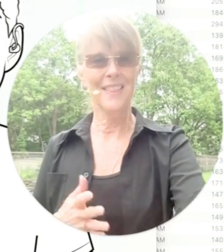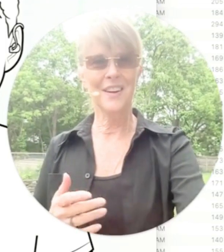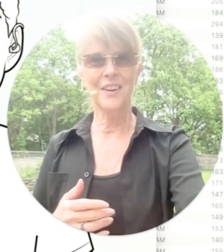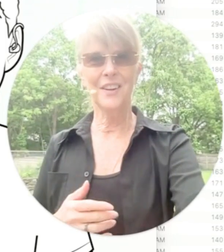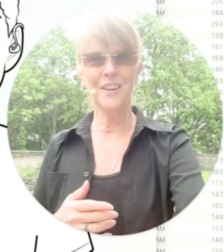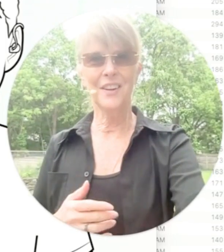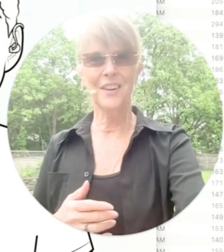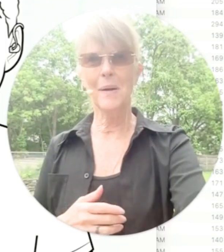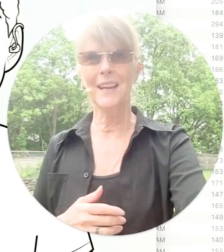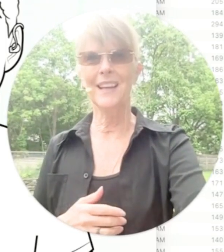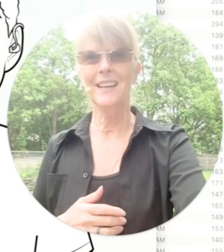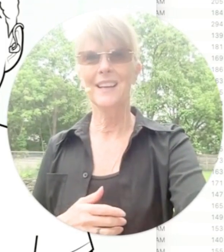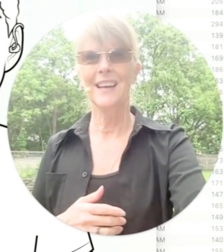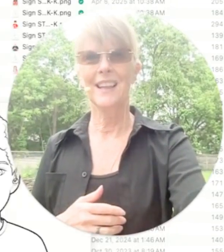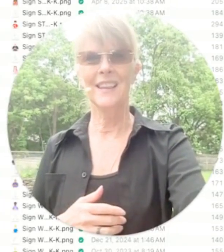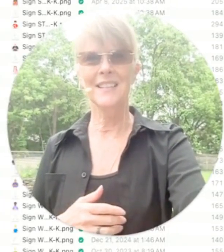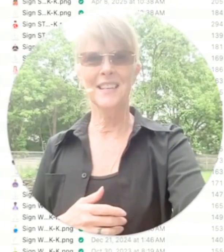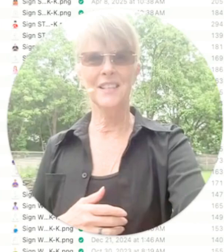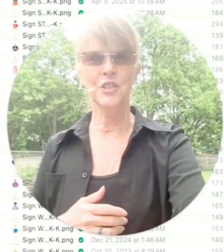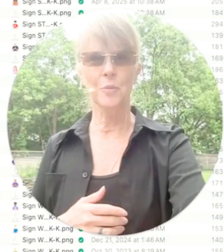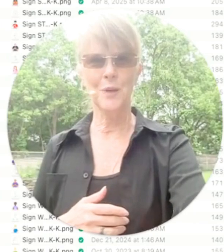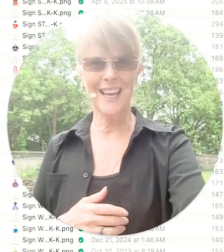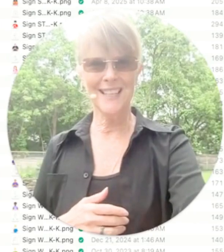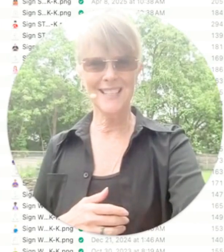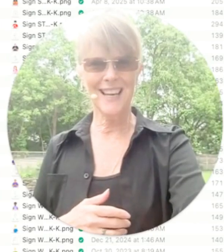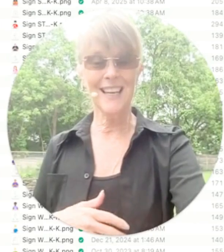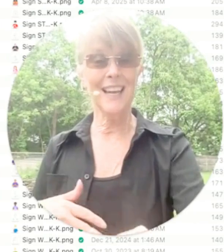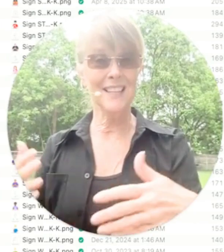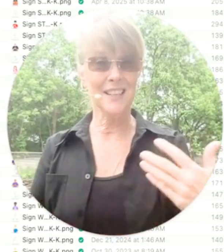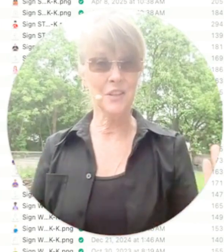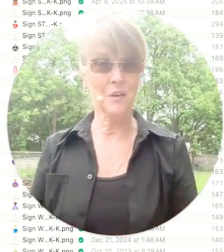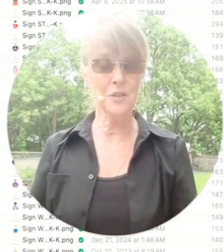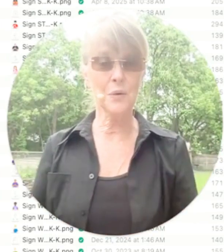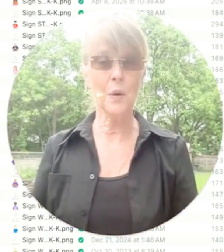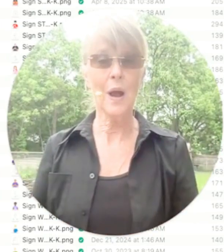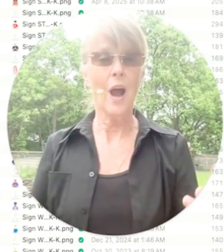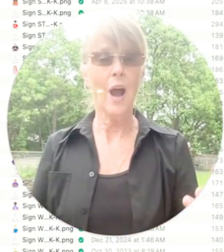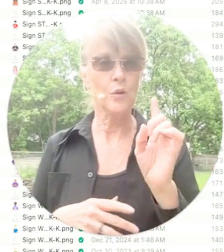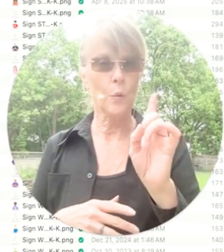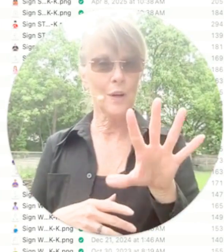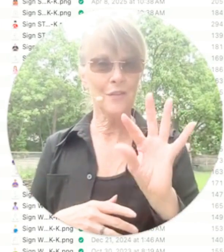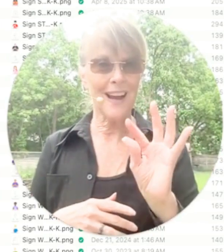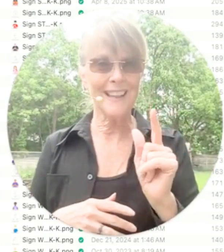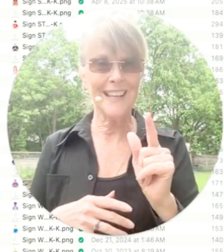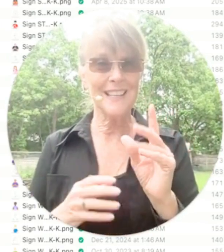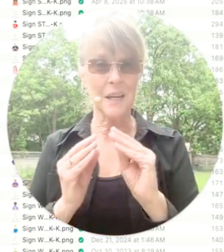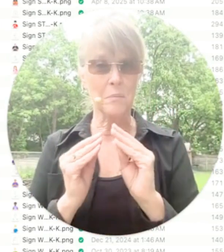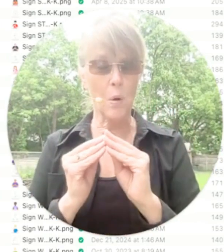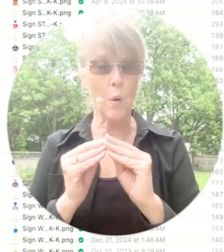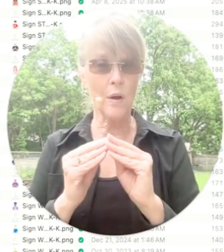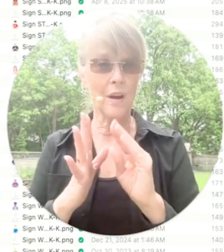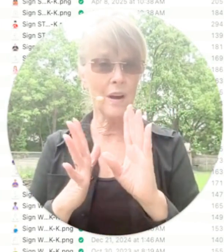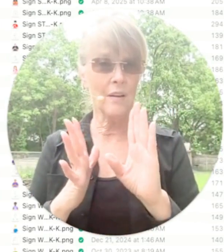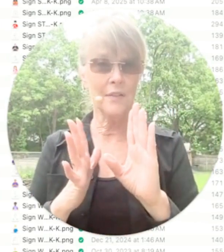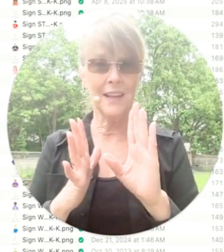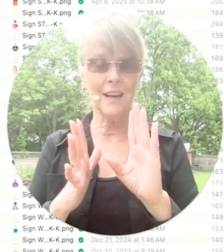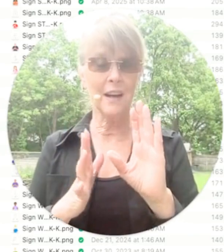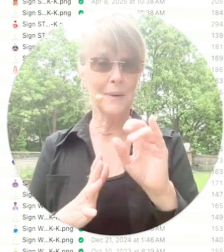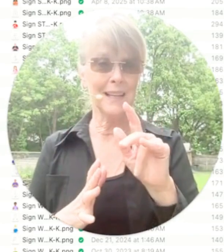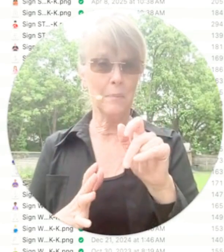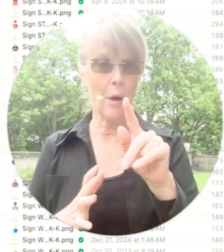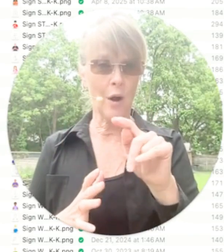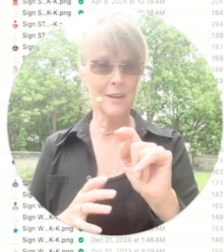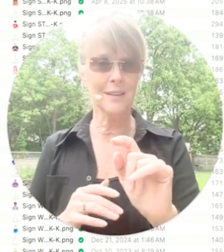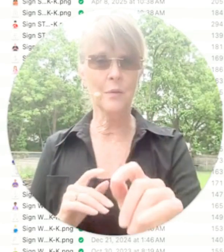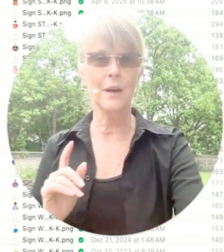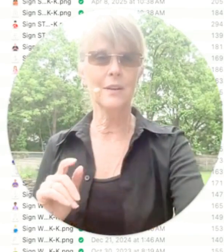And there you go, everybody. This is your pre-K set, and as I told you, so where do you find these and more of the